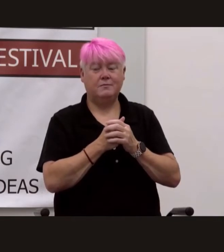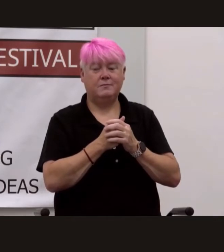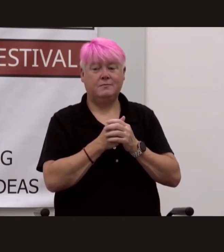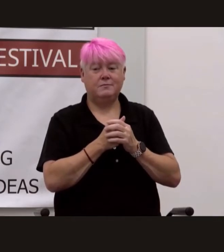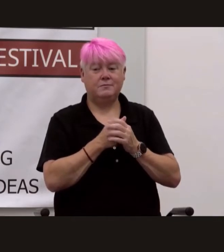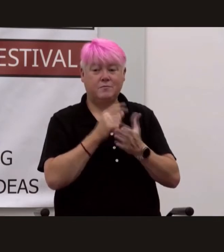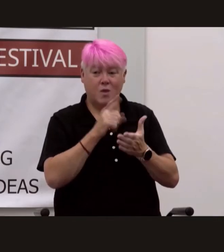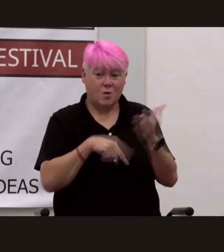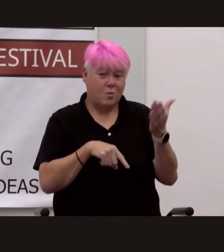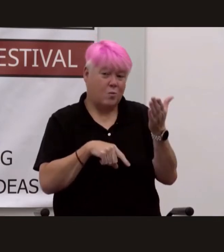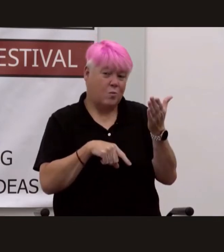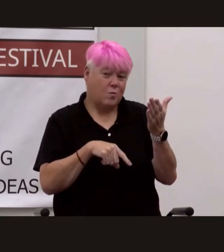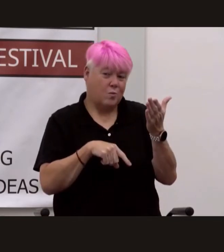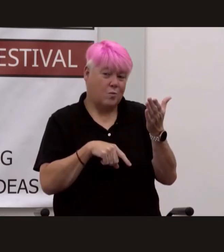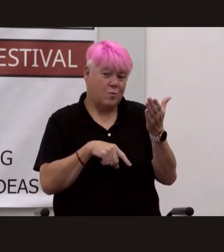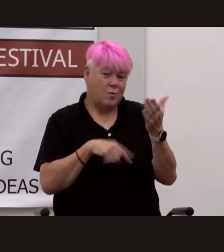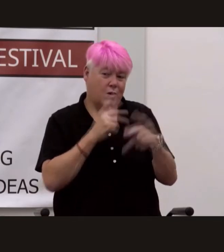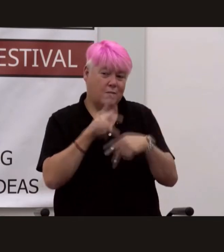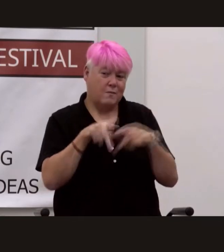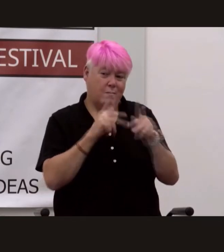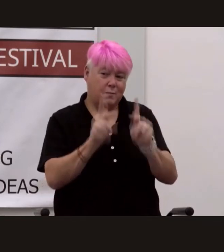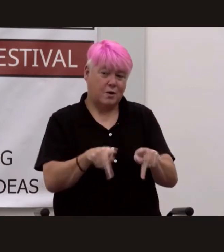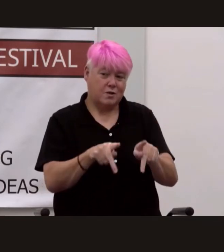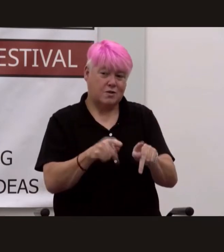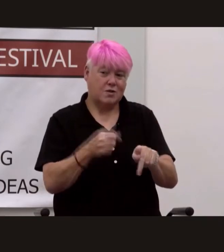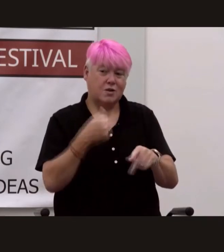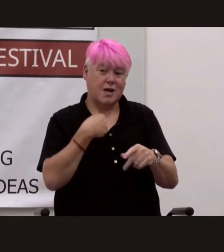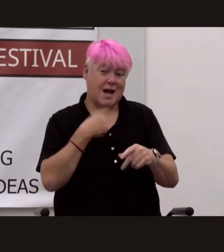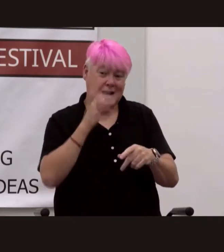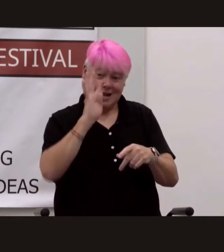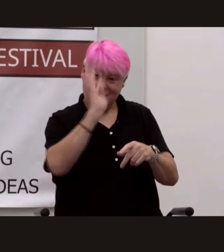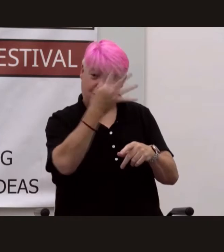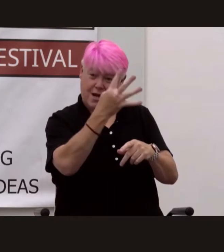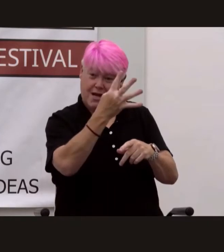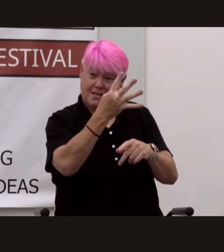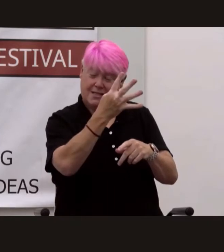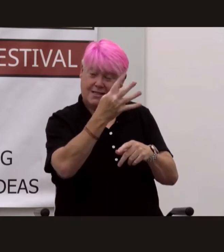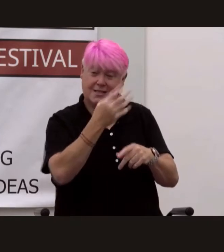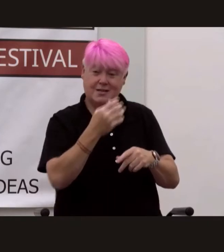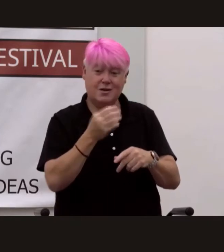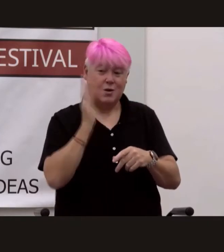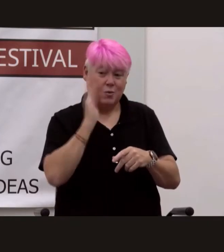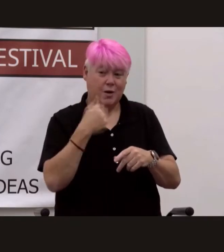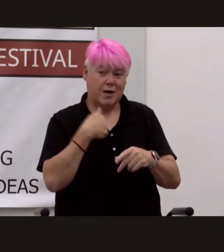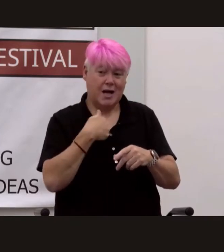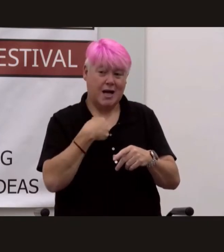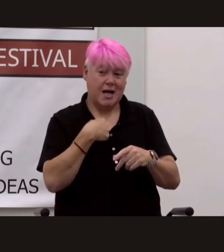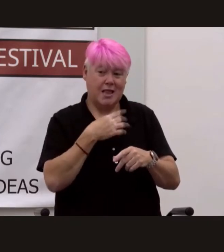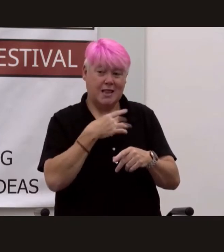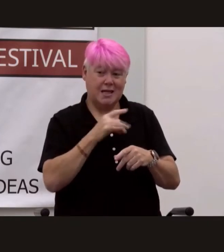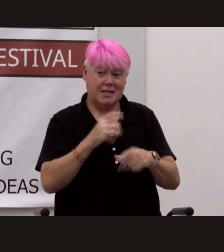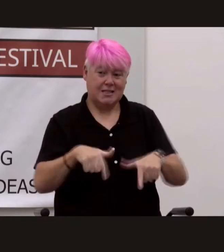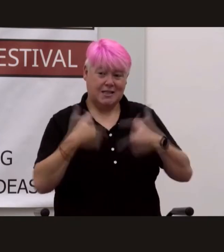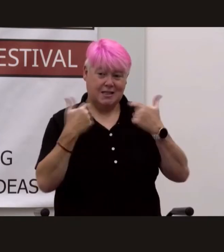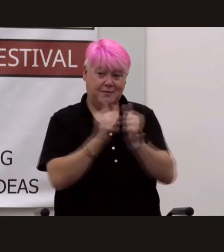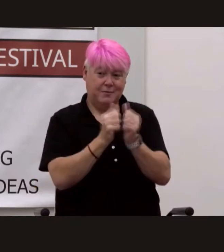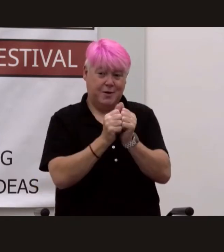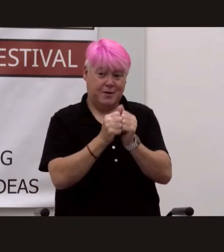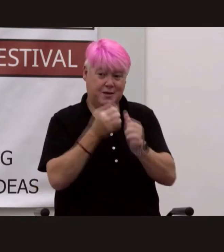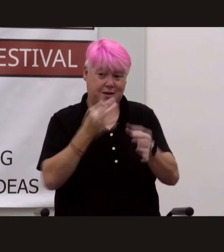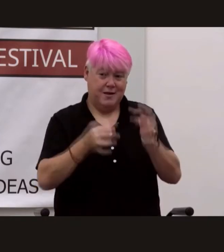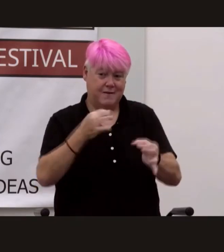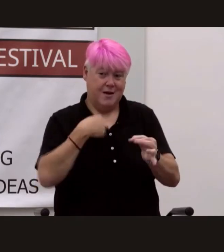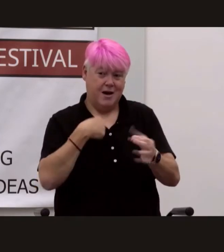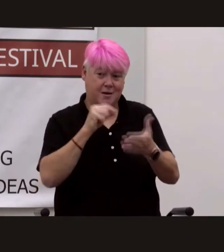kind of person could I create, and what kind of person would I like to live with if I wrote a second